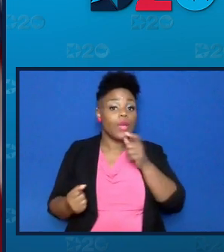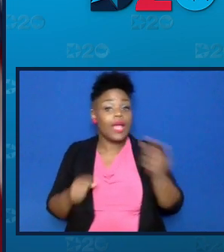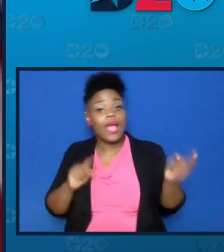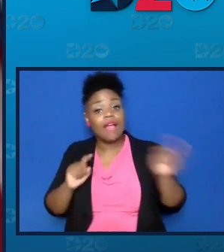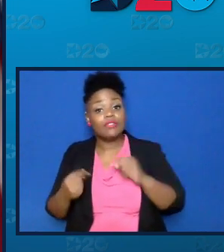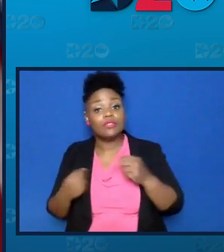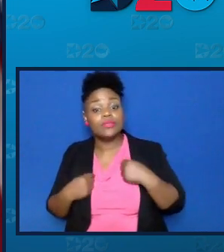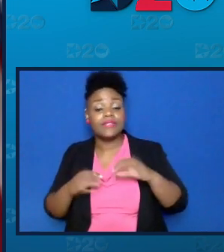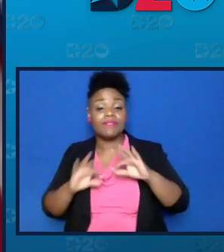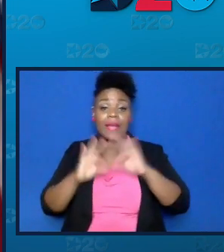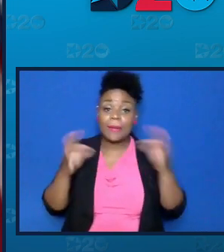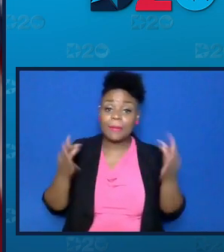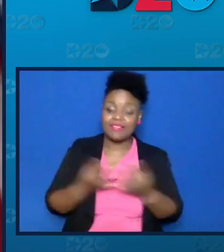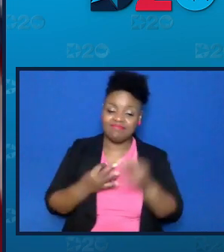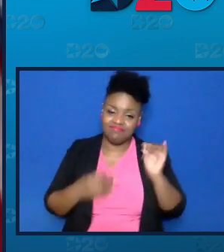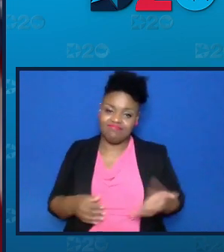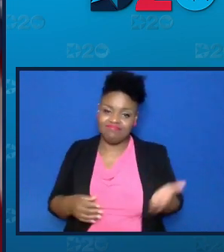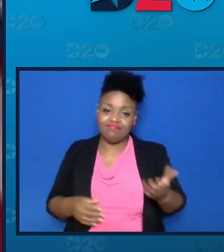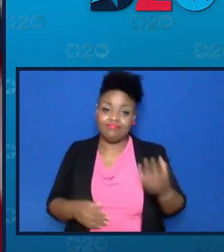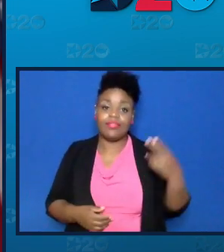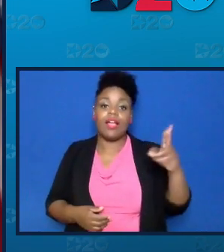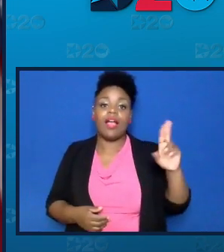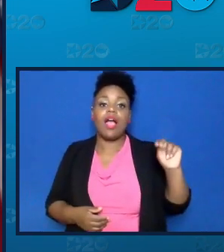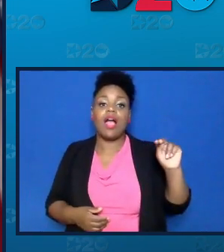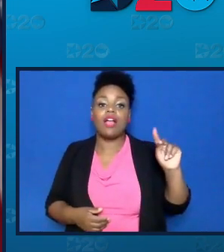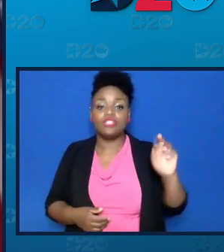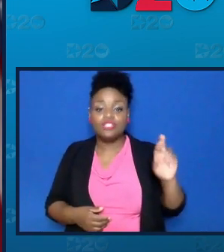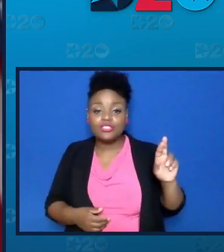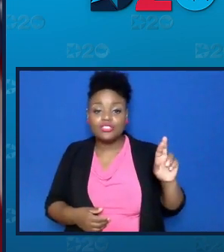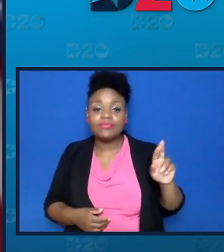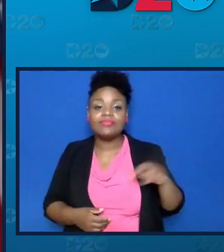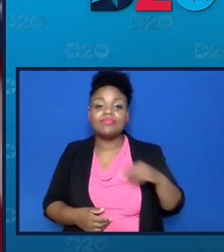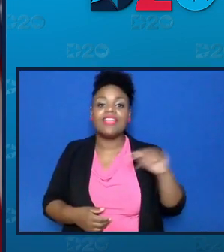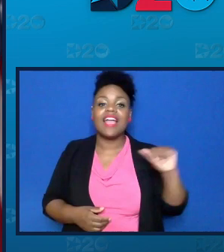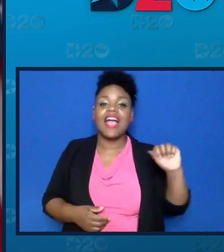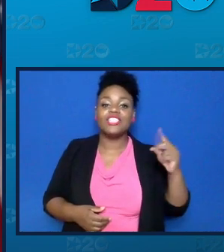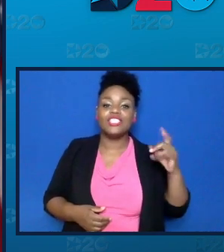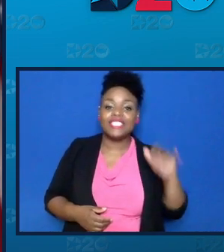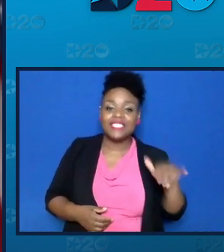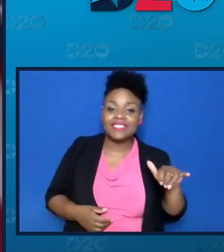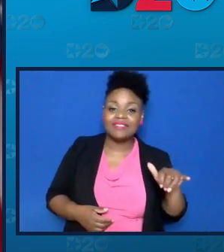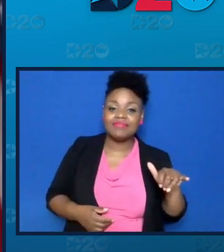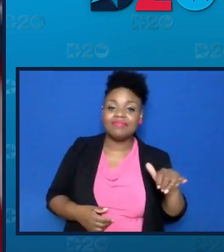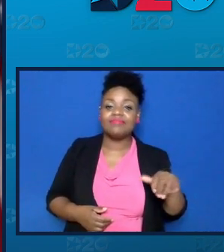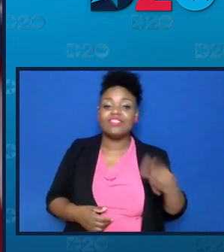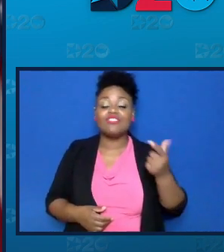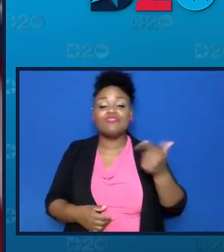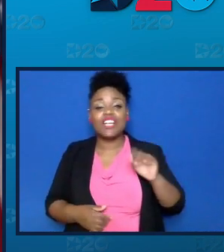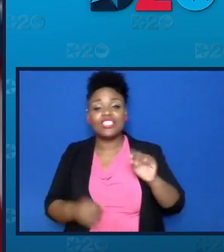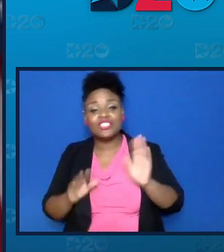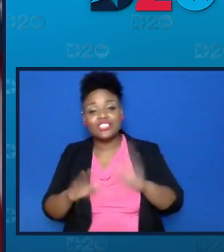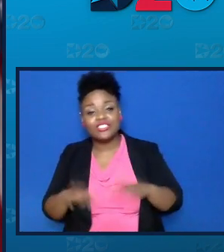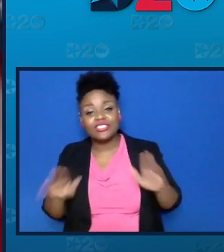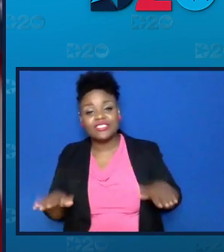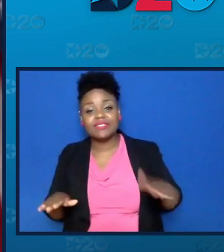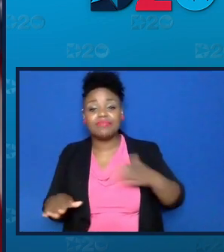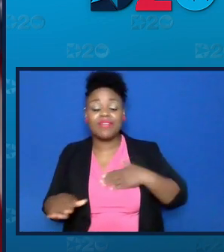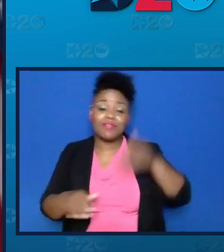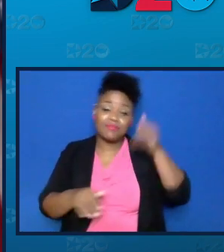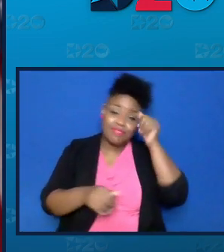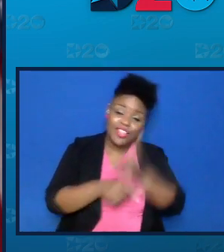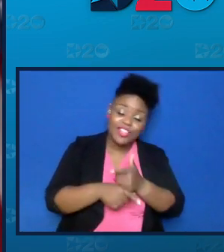Hunter, Ashley, all our grandchildren, my brothers, my sister, they give me courage. They lift me